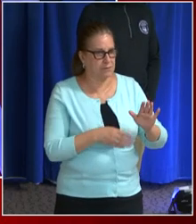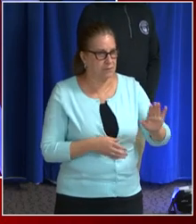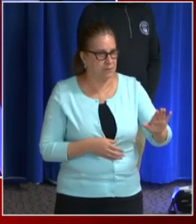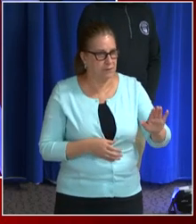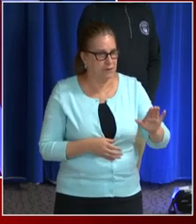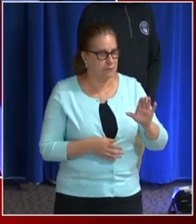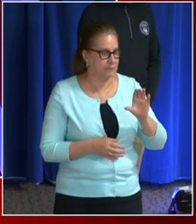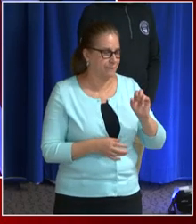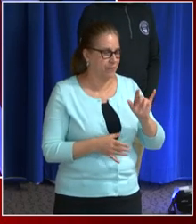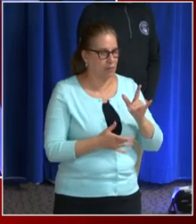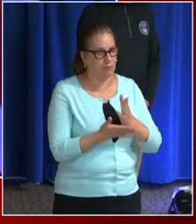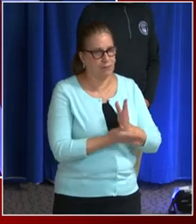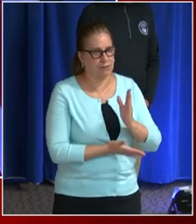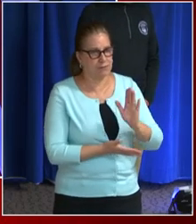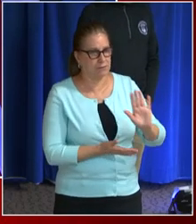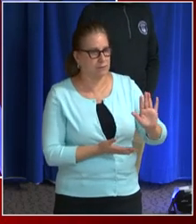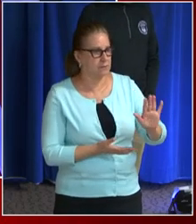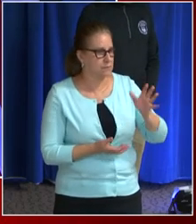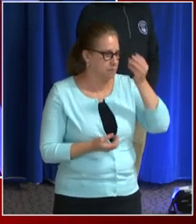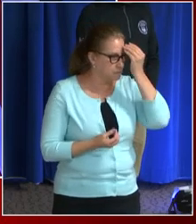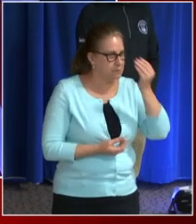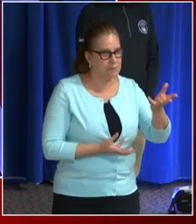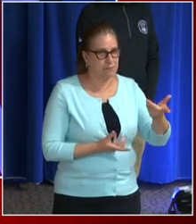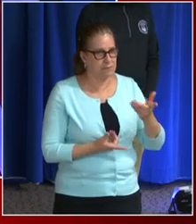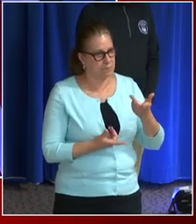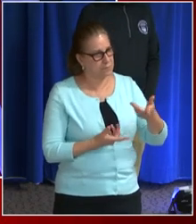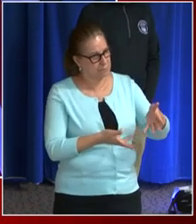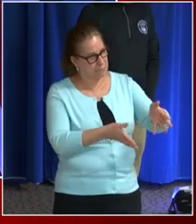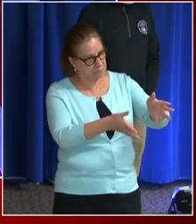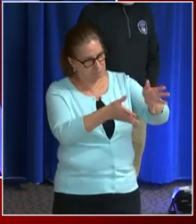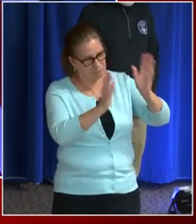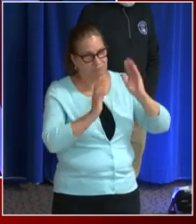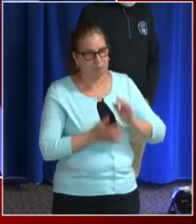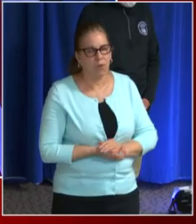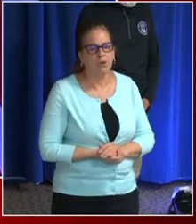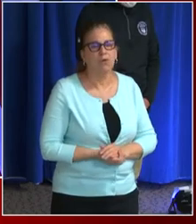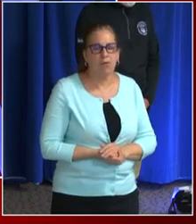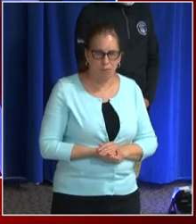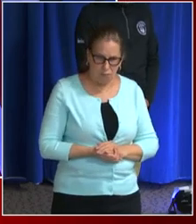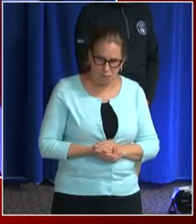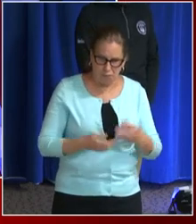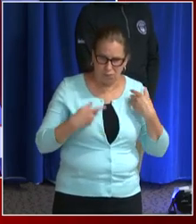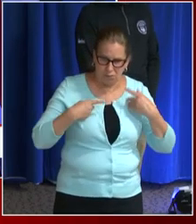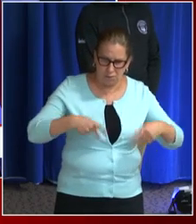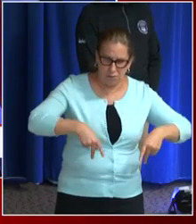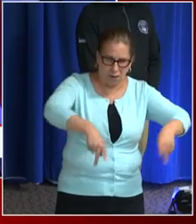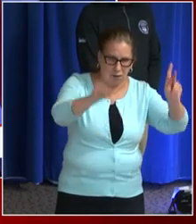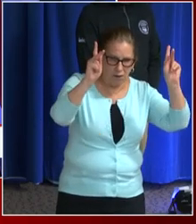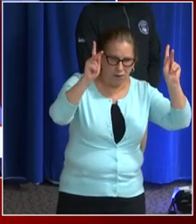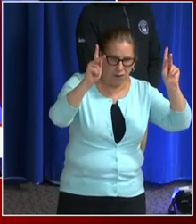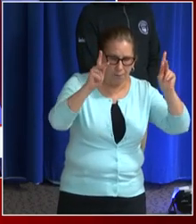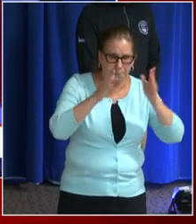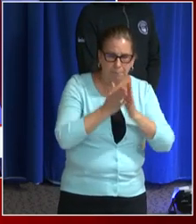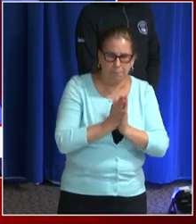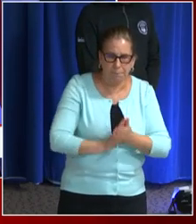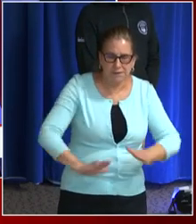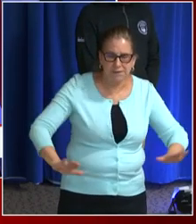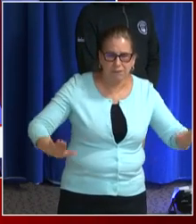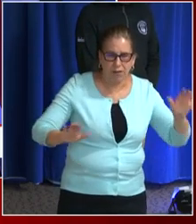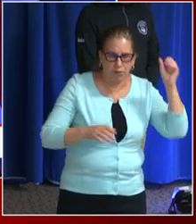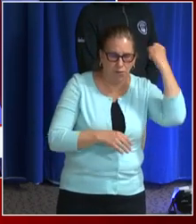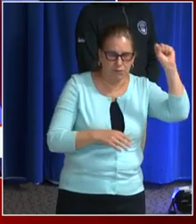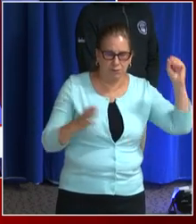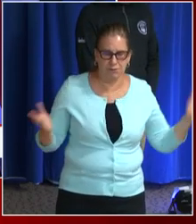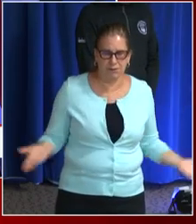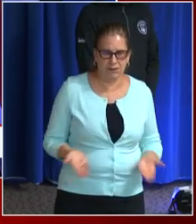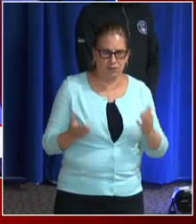civil disobedience, but civil We, protest? as always, welcome peaceful protesters in the District of Columbia. If you ask